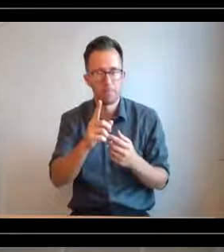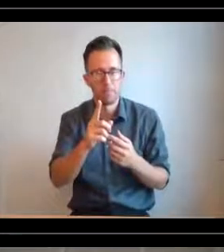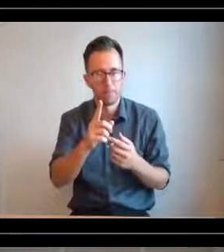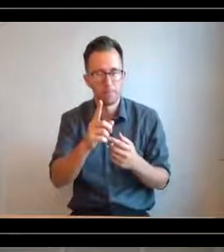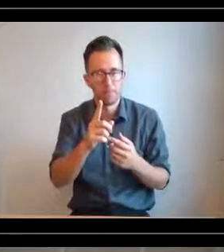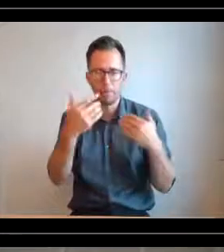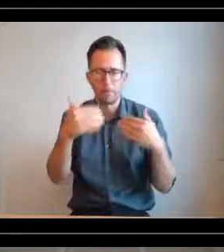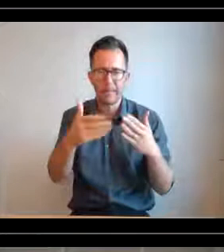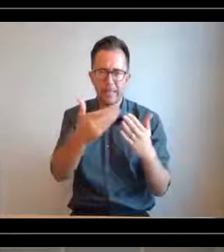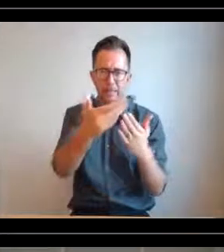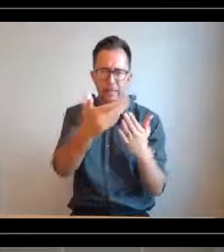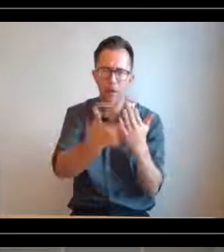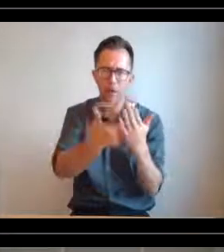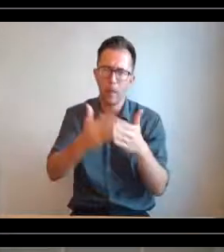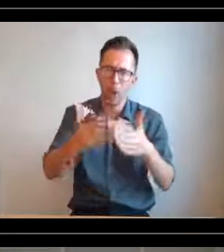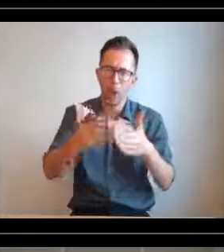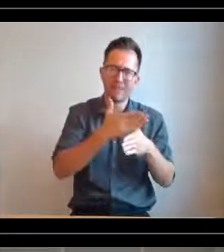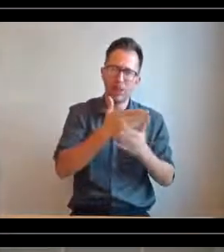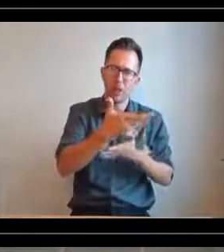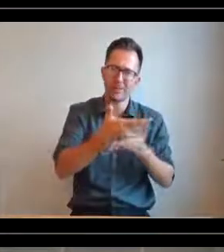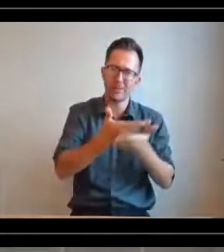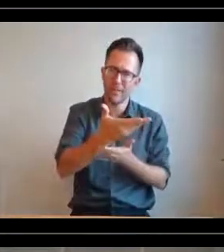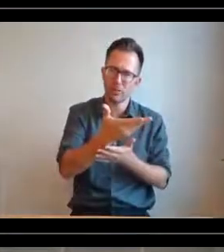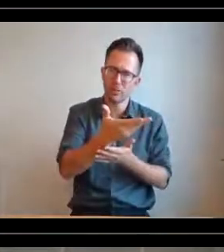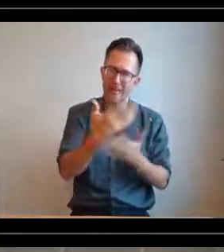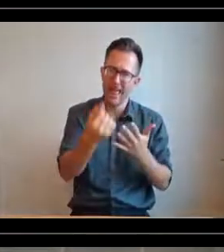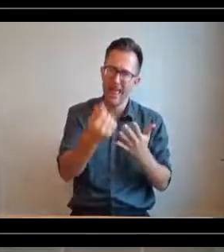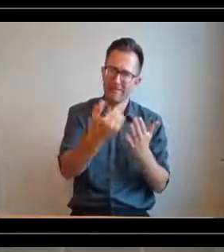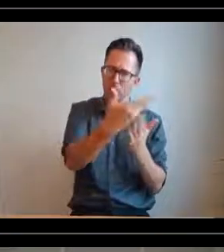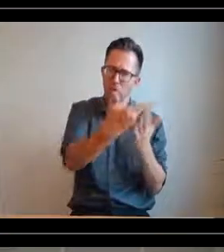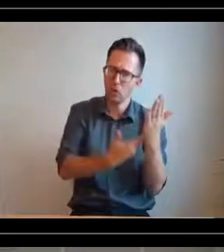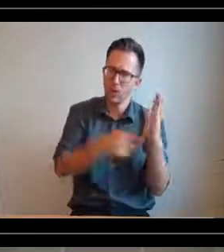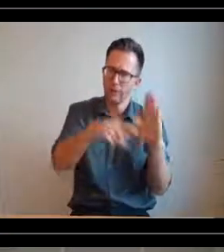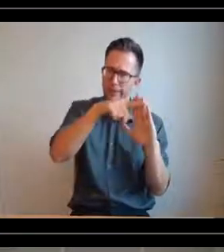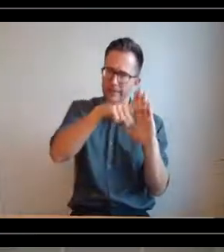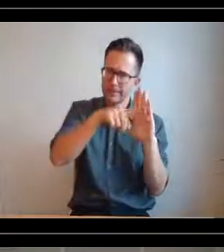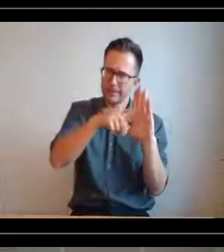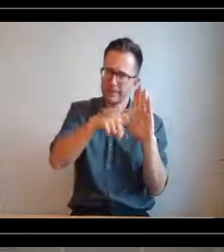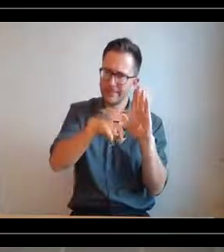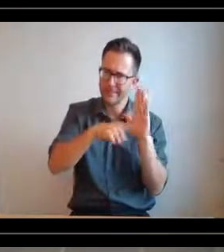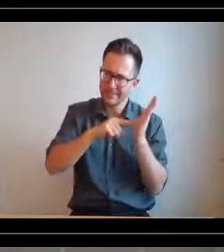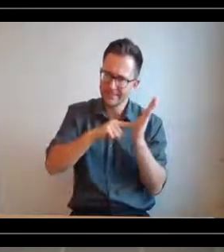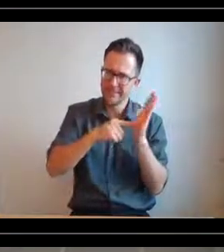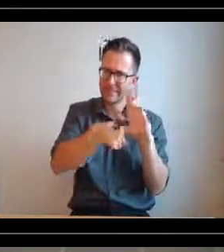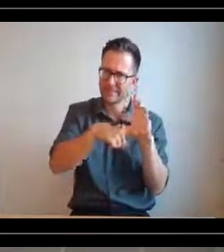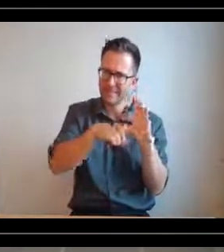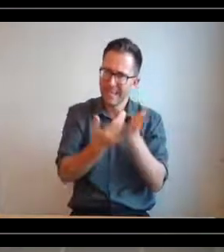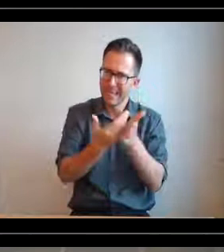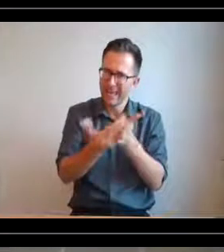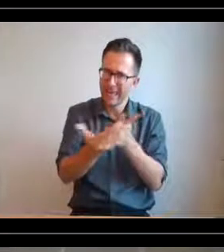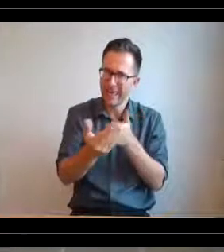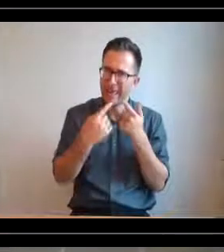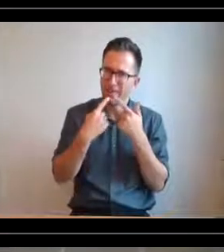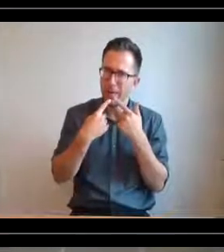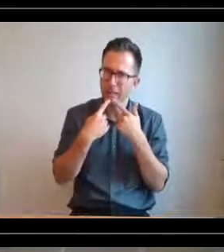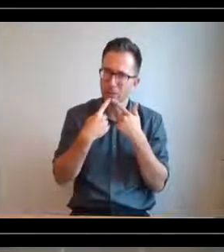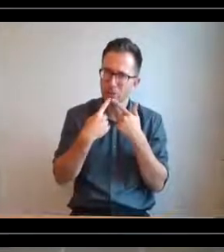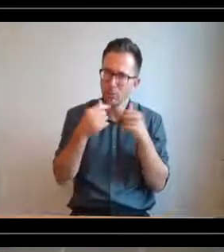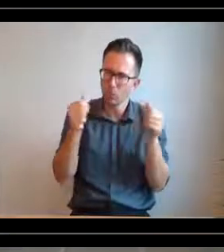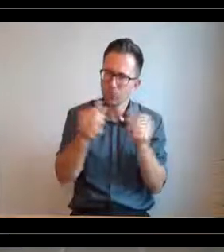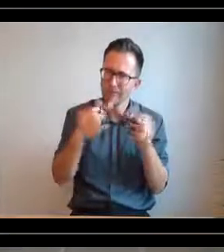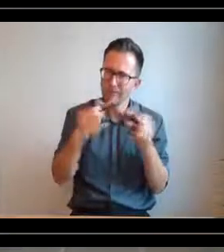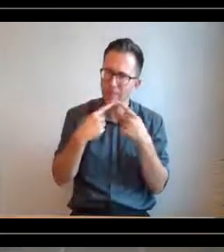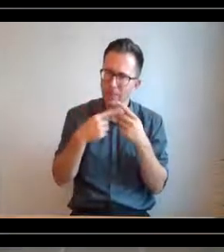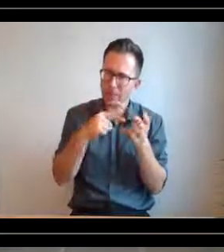document in the supplementary consultation earlier this year, which actually does give a bit of information about